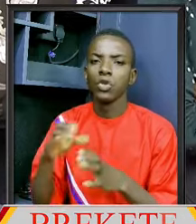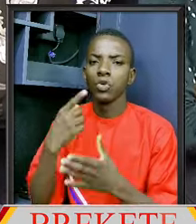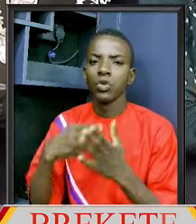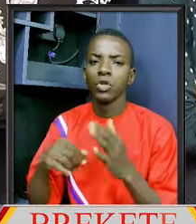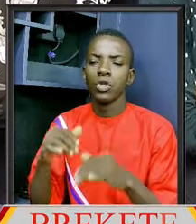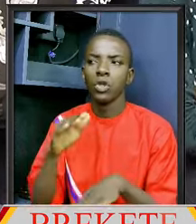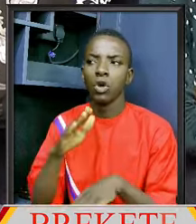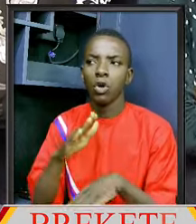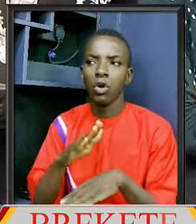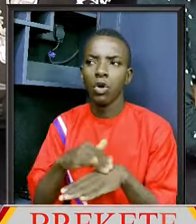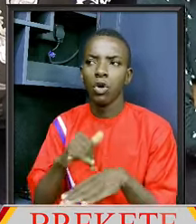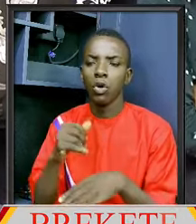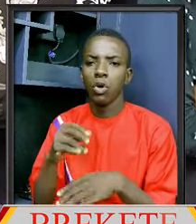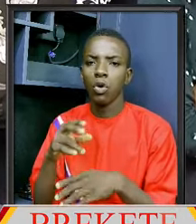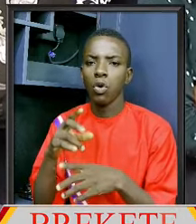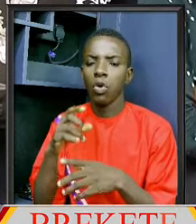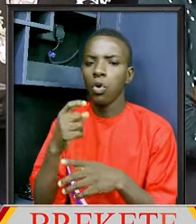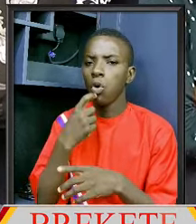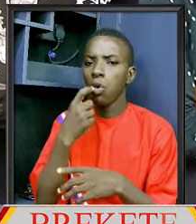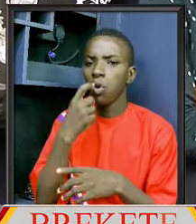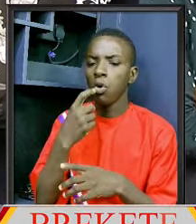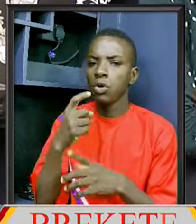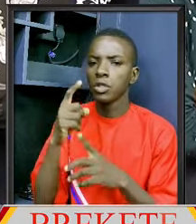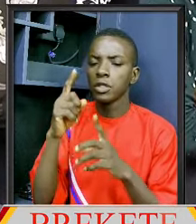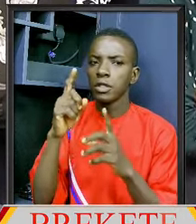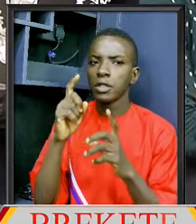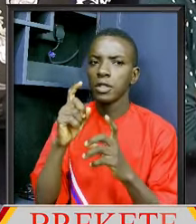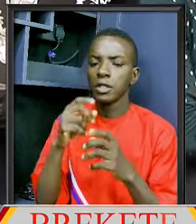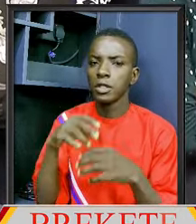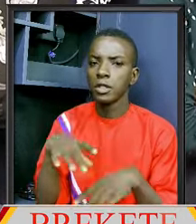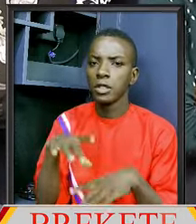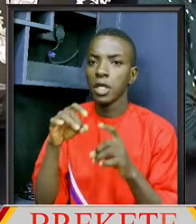what they call oath taking, induction.